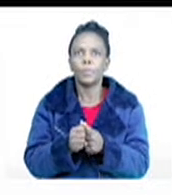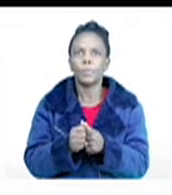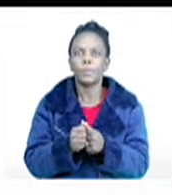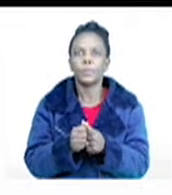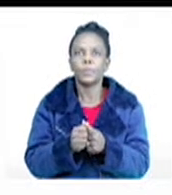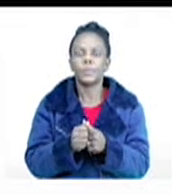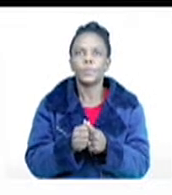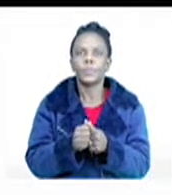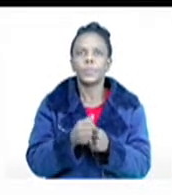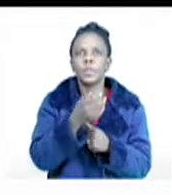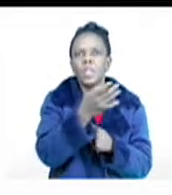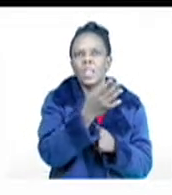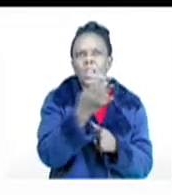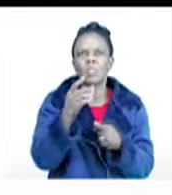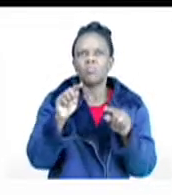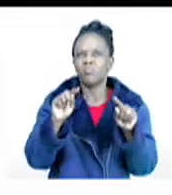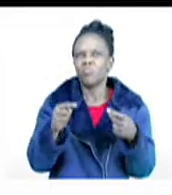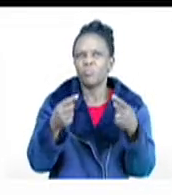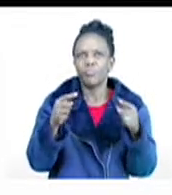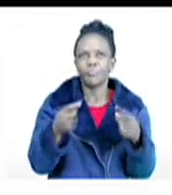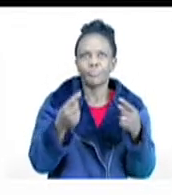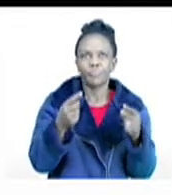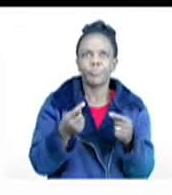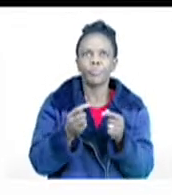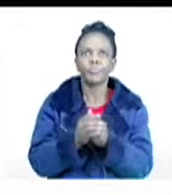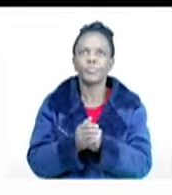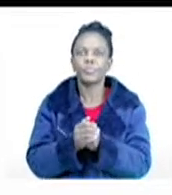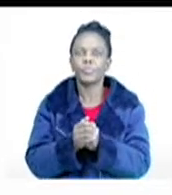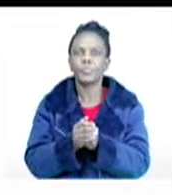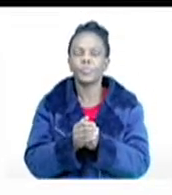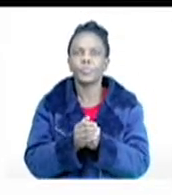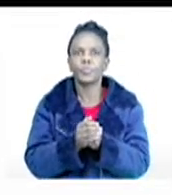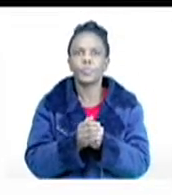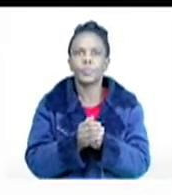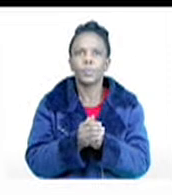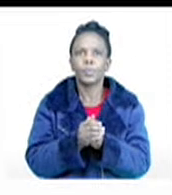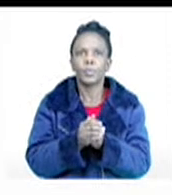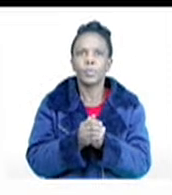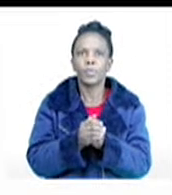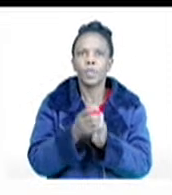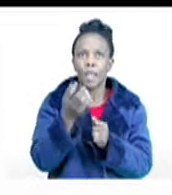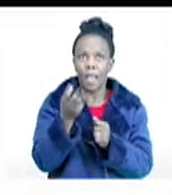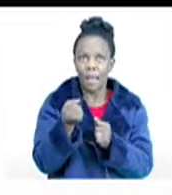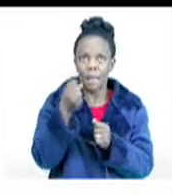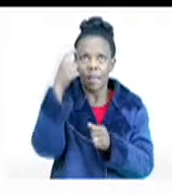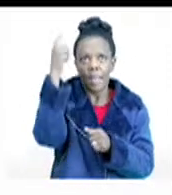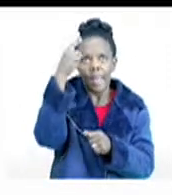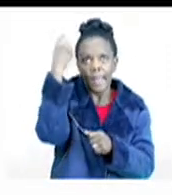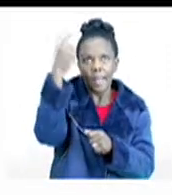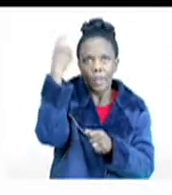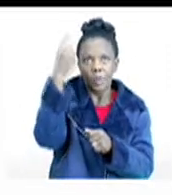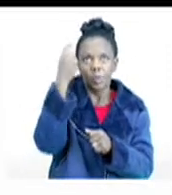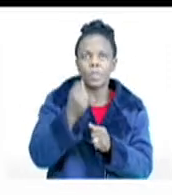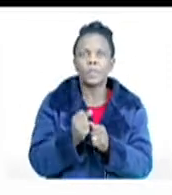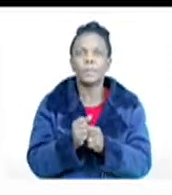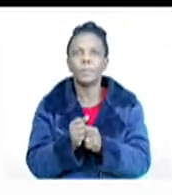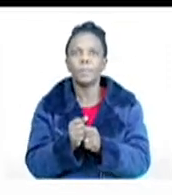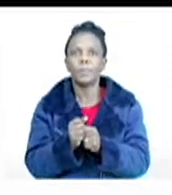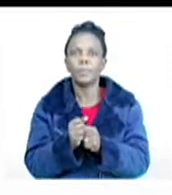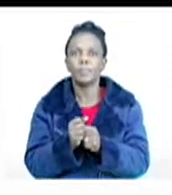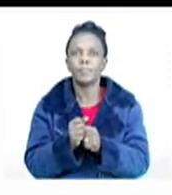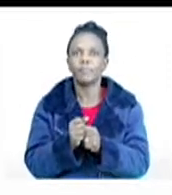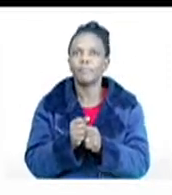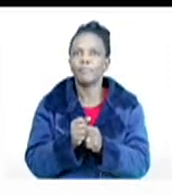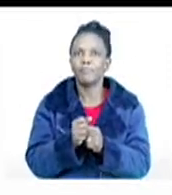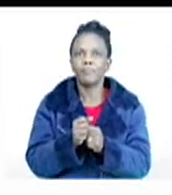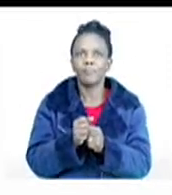in each block. You can see that we have a helicopter, and I know, my children, you love